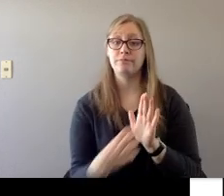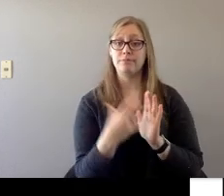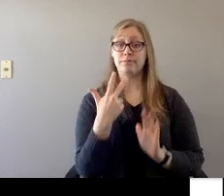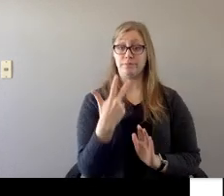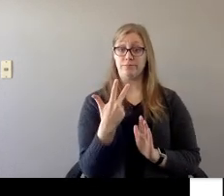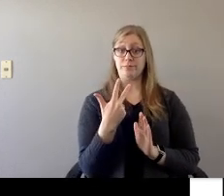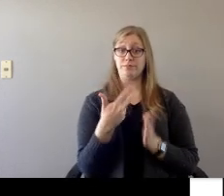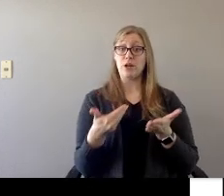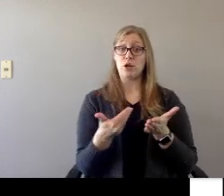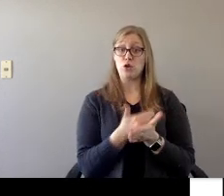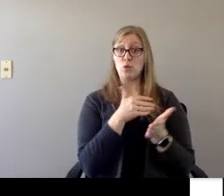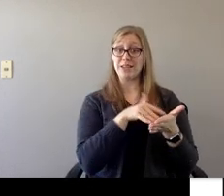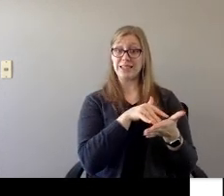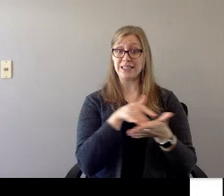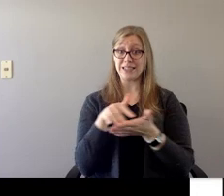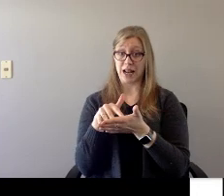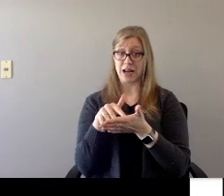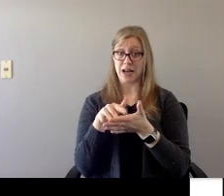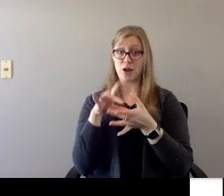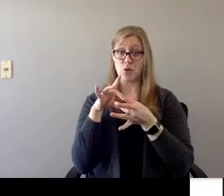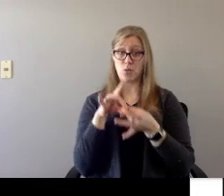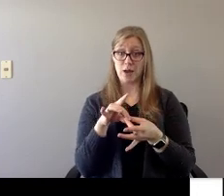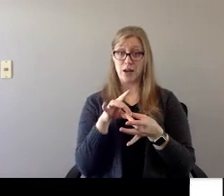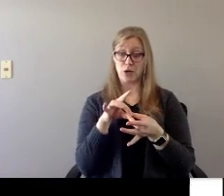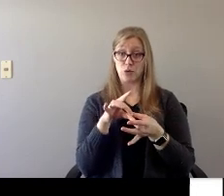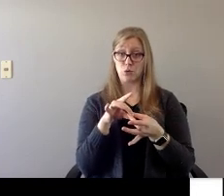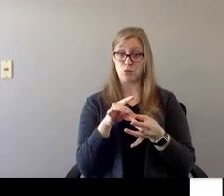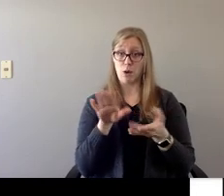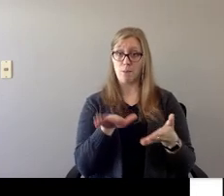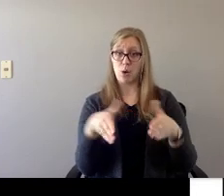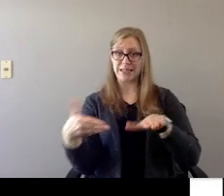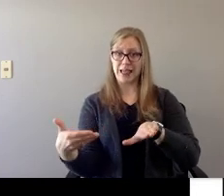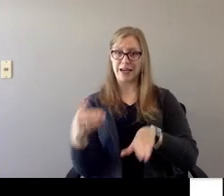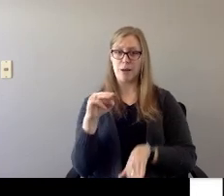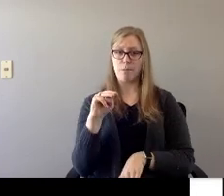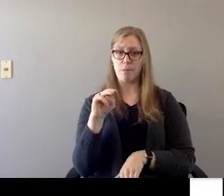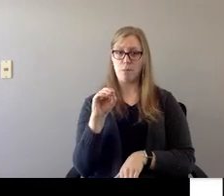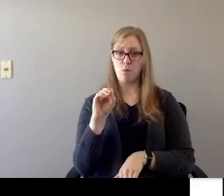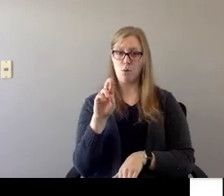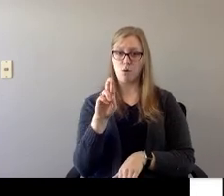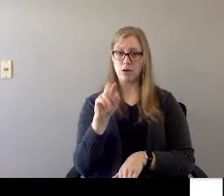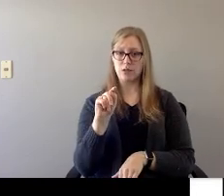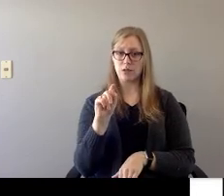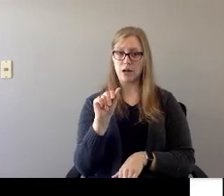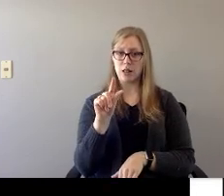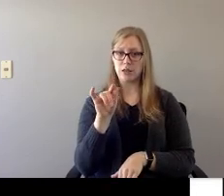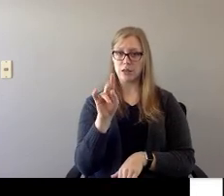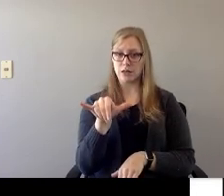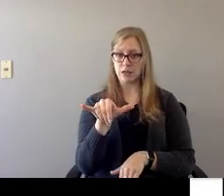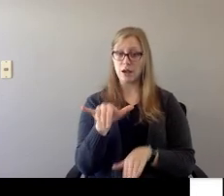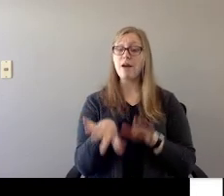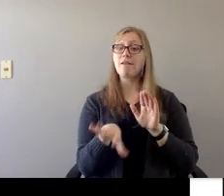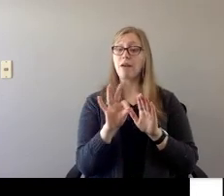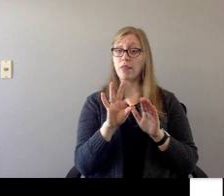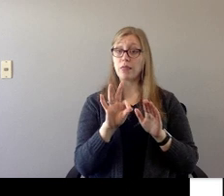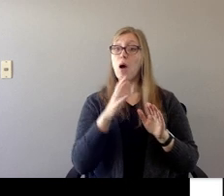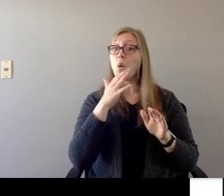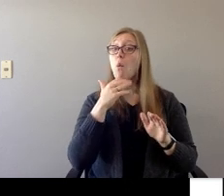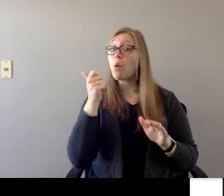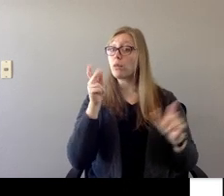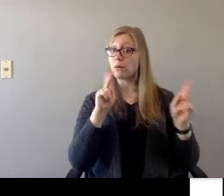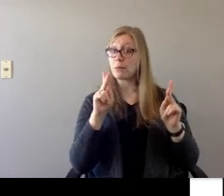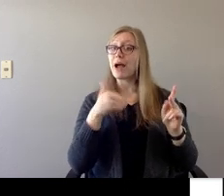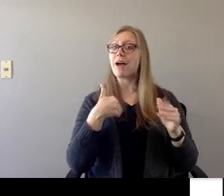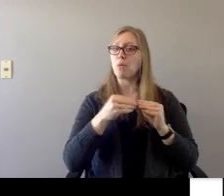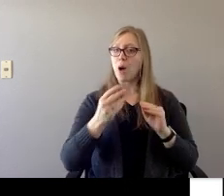and Mortality Weekly Report found the older people are, the higher the rate of hospitalization and death.